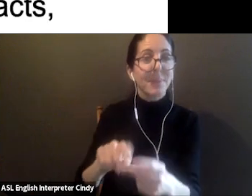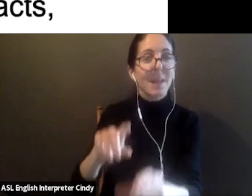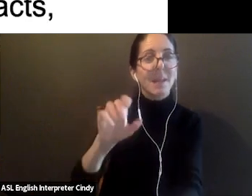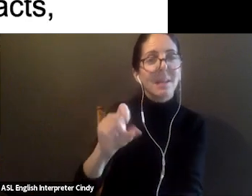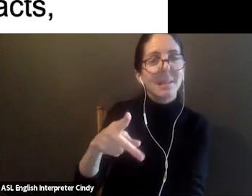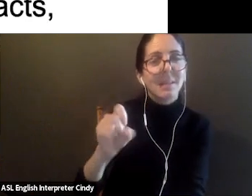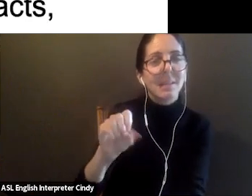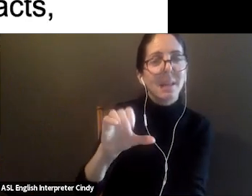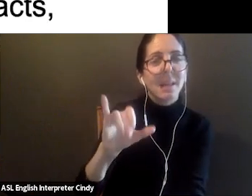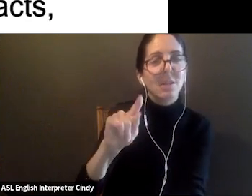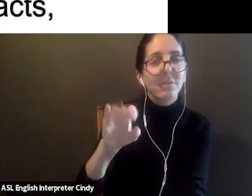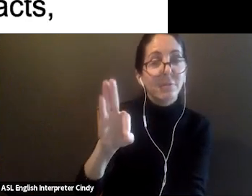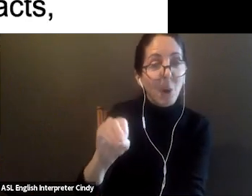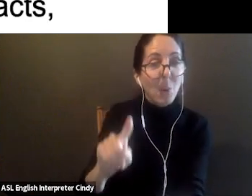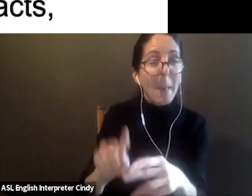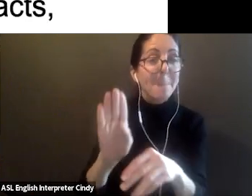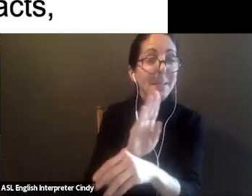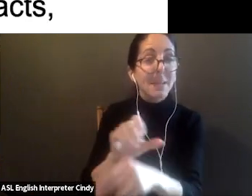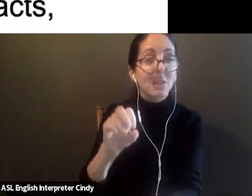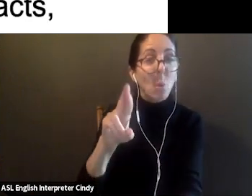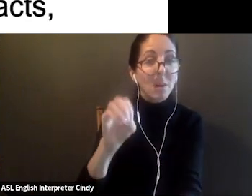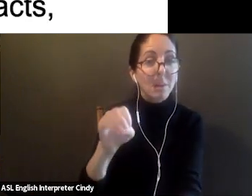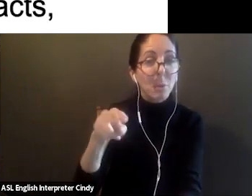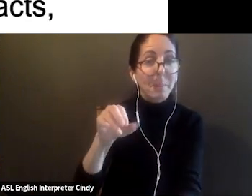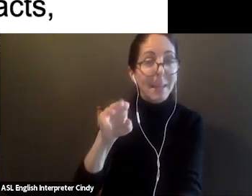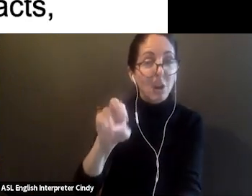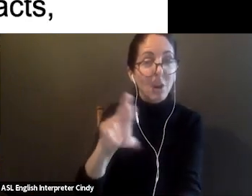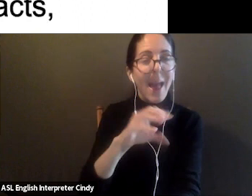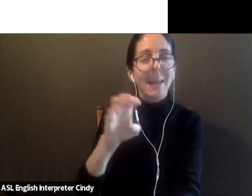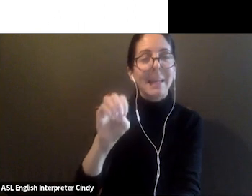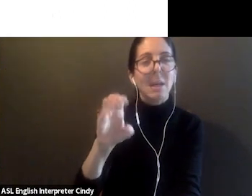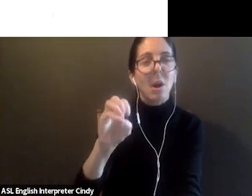Premier, Econ Lit, and ProQuest One Business.